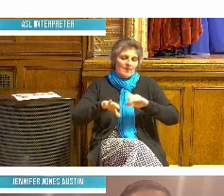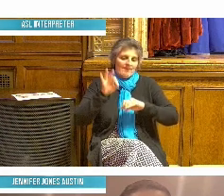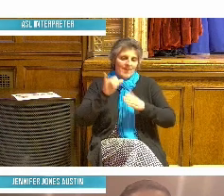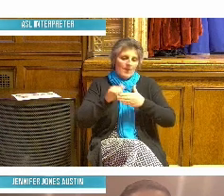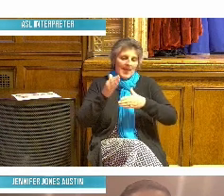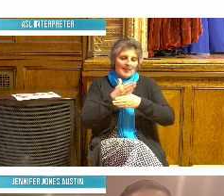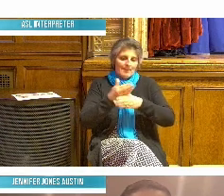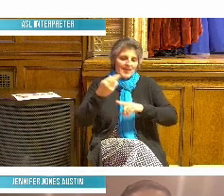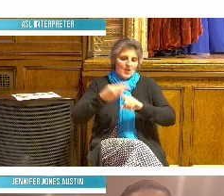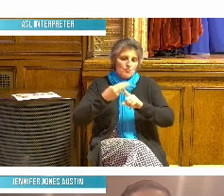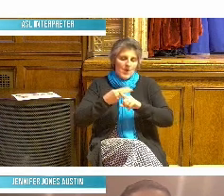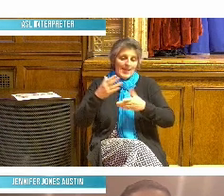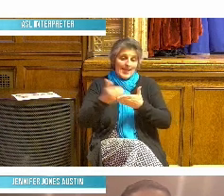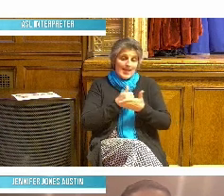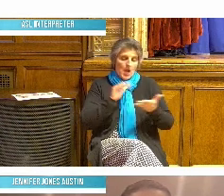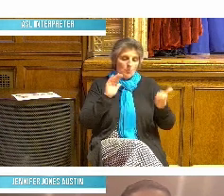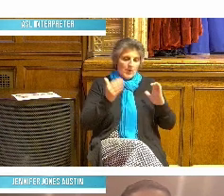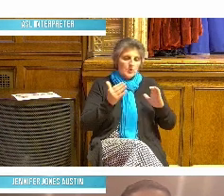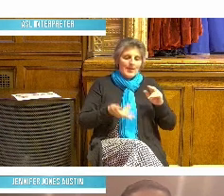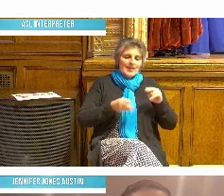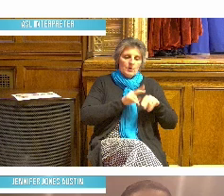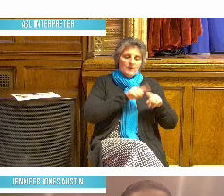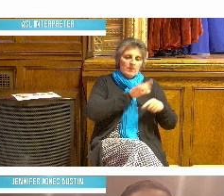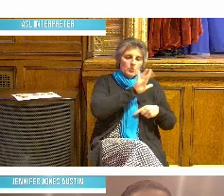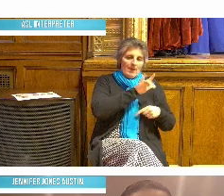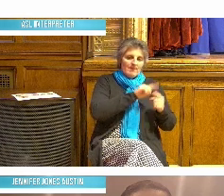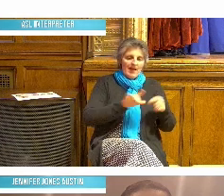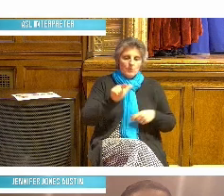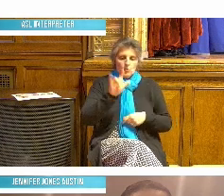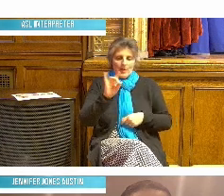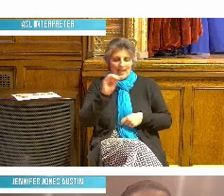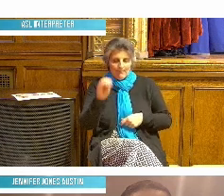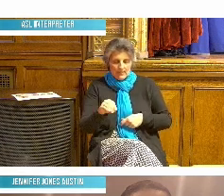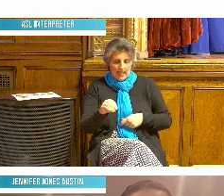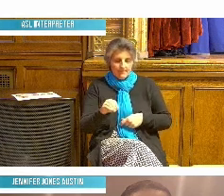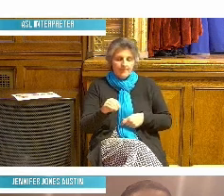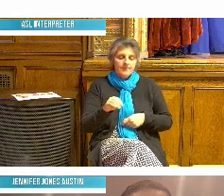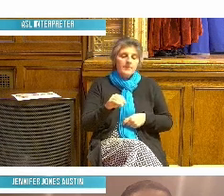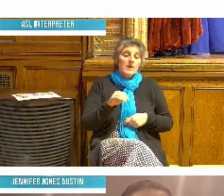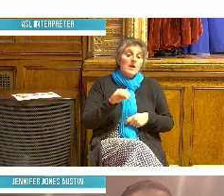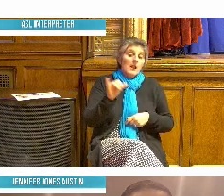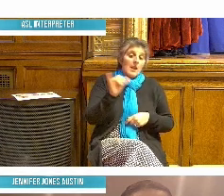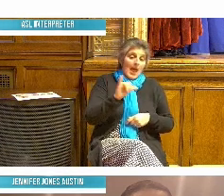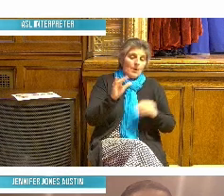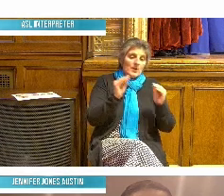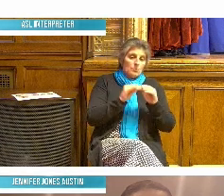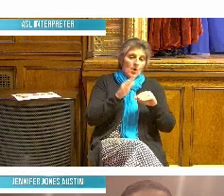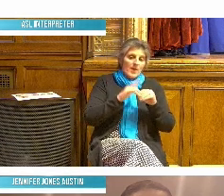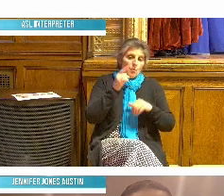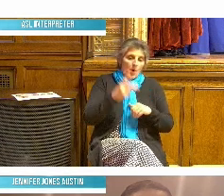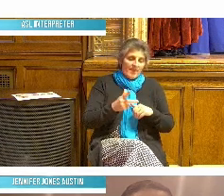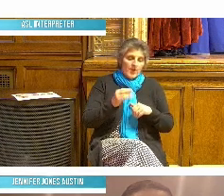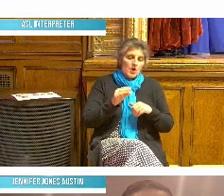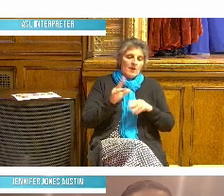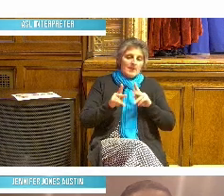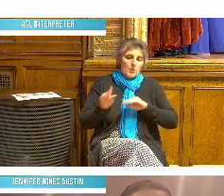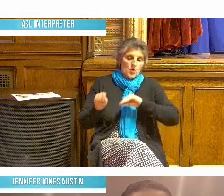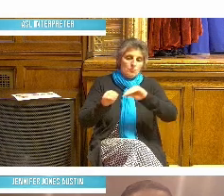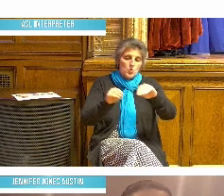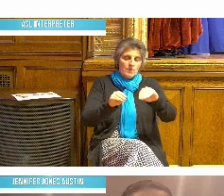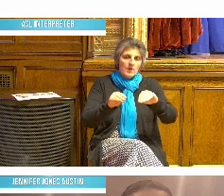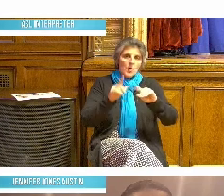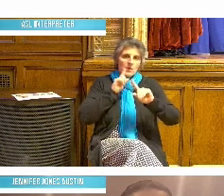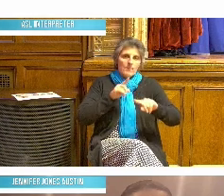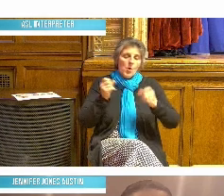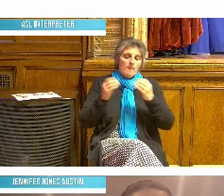rent income ratio increased from 25 to 28%. Likewise, more than a third of relocatees reported spending much